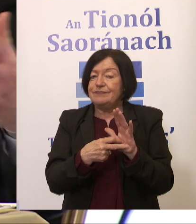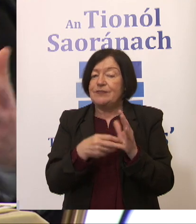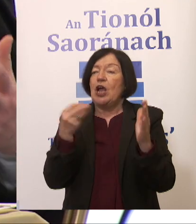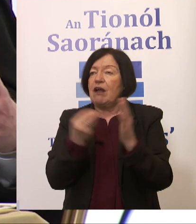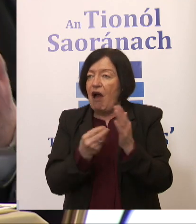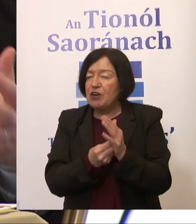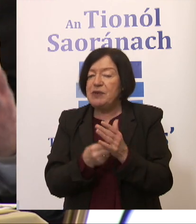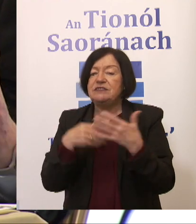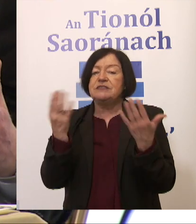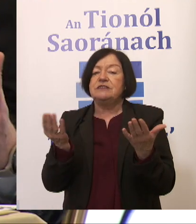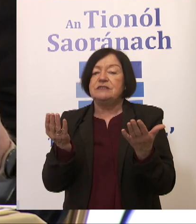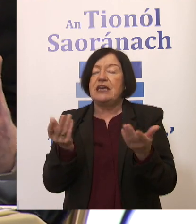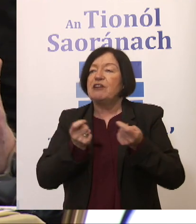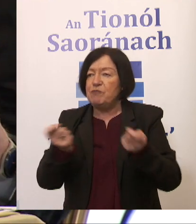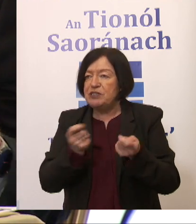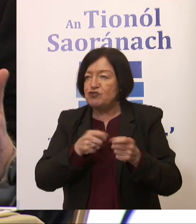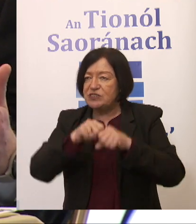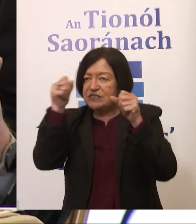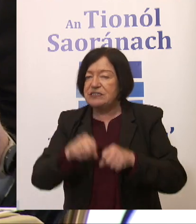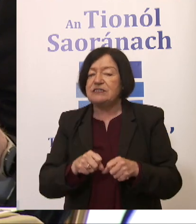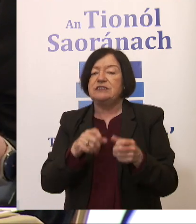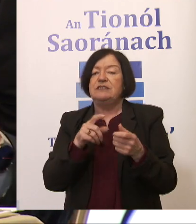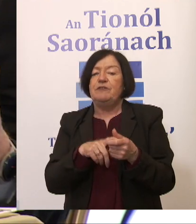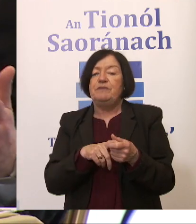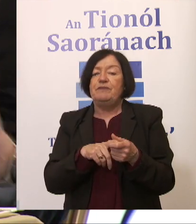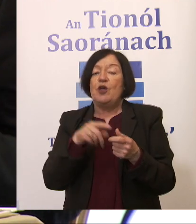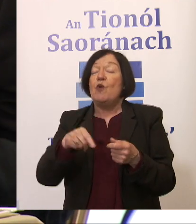economies as well as administrative systems and approach to service areas.